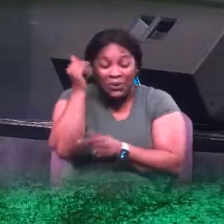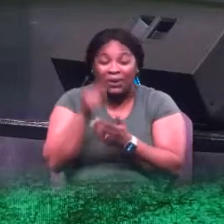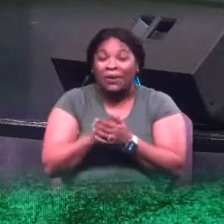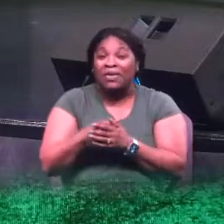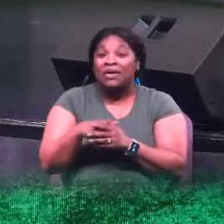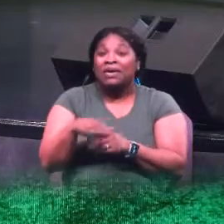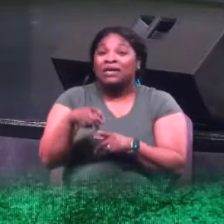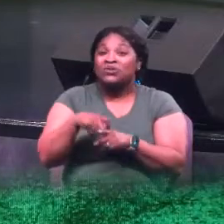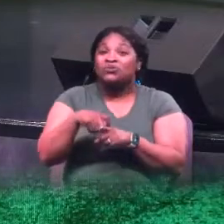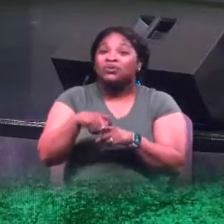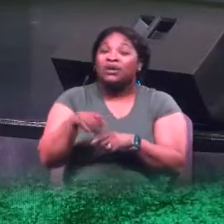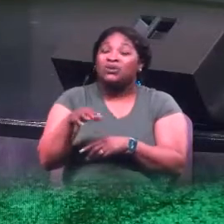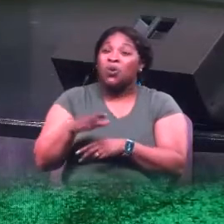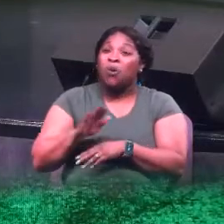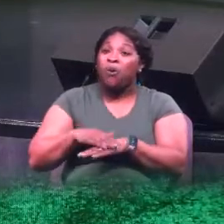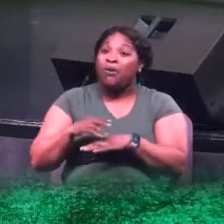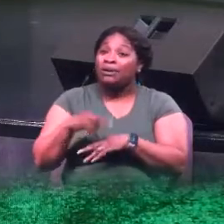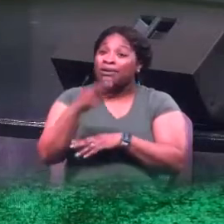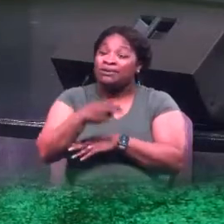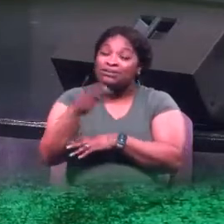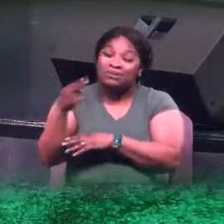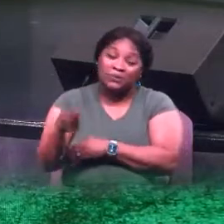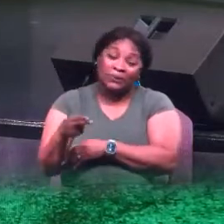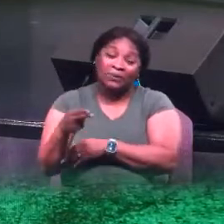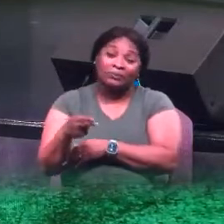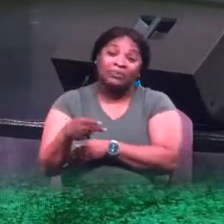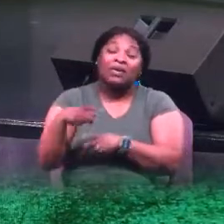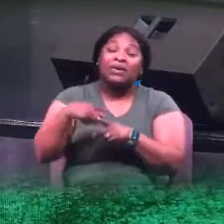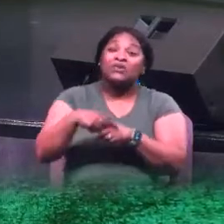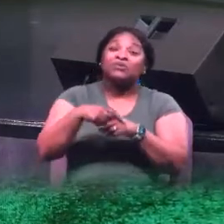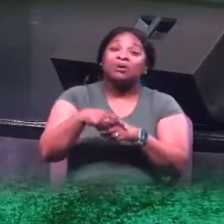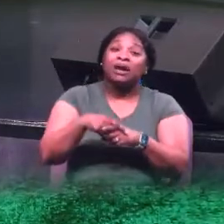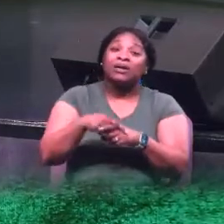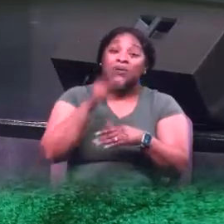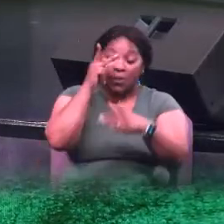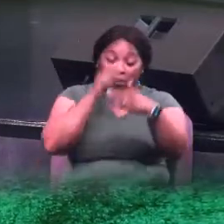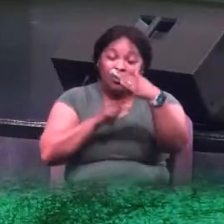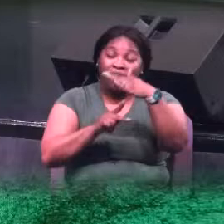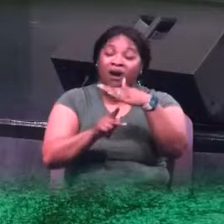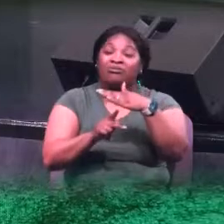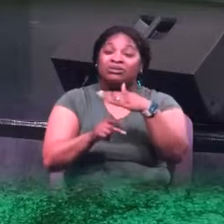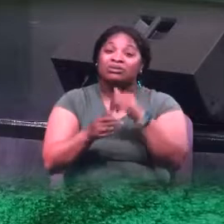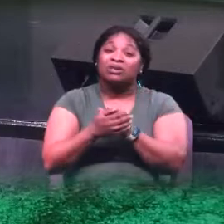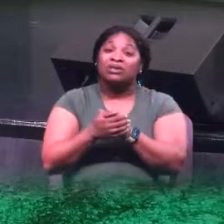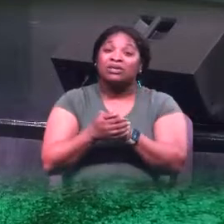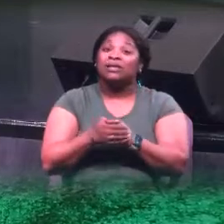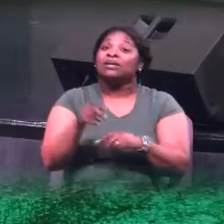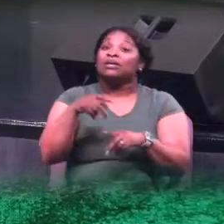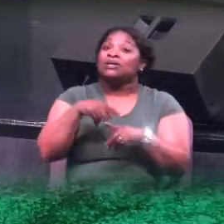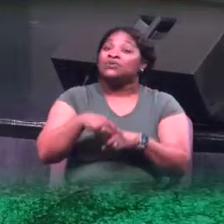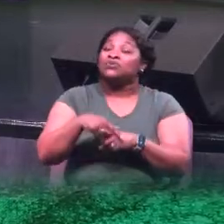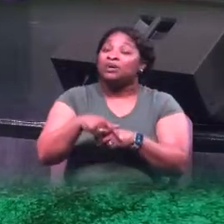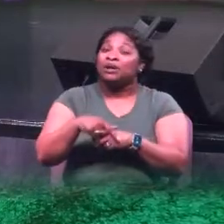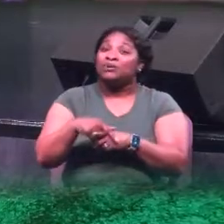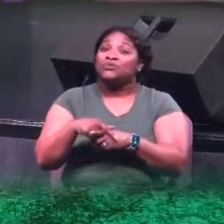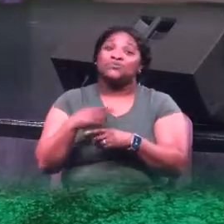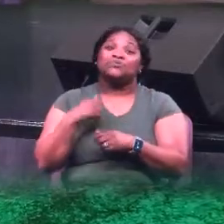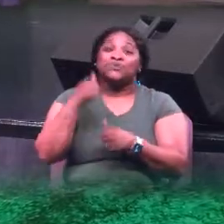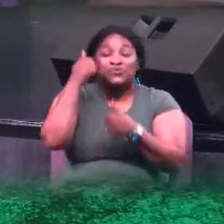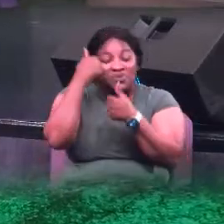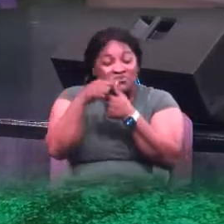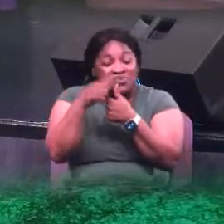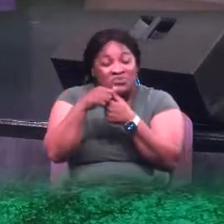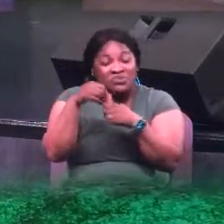He's riding on history. He's riding on prophecy. He's riding on nostalgia into